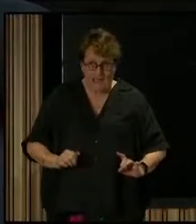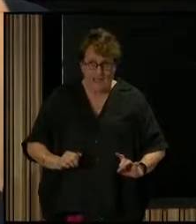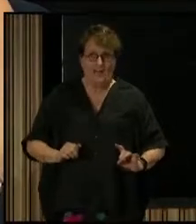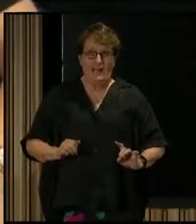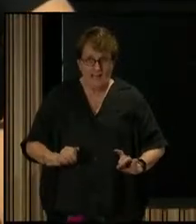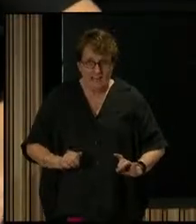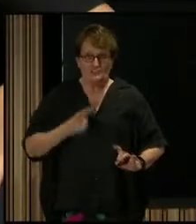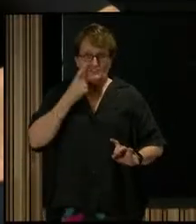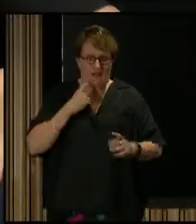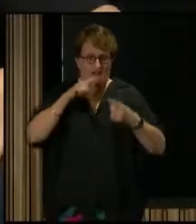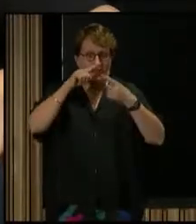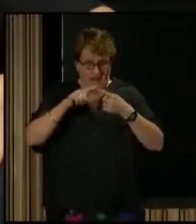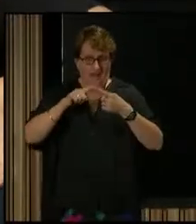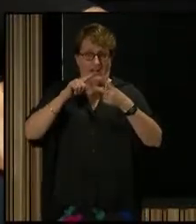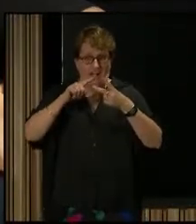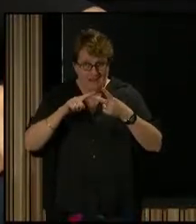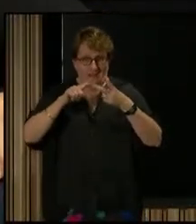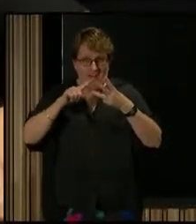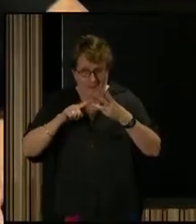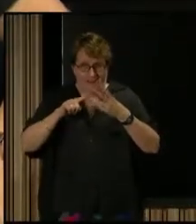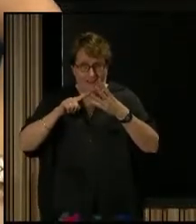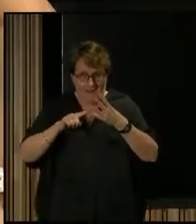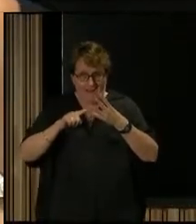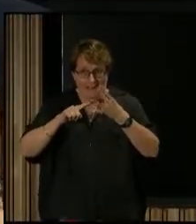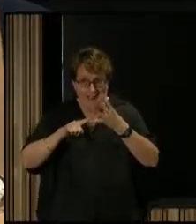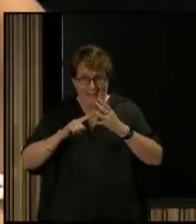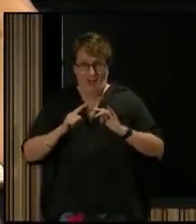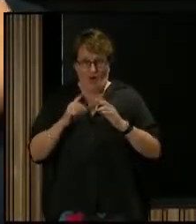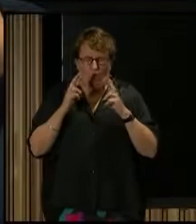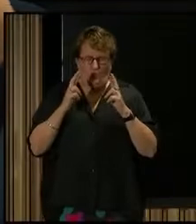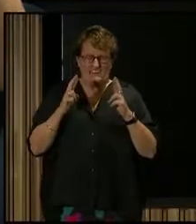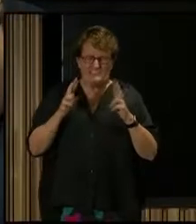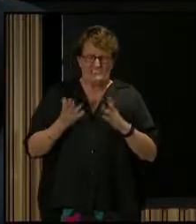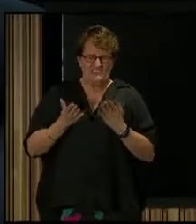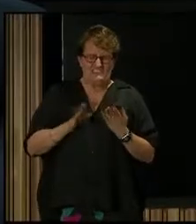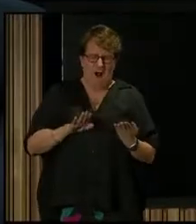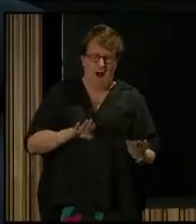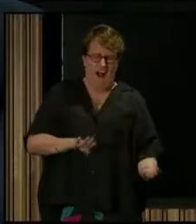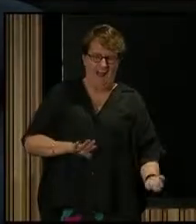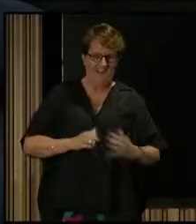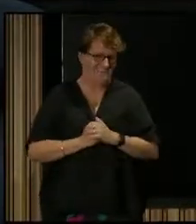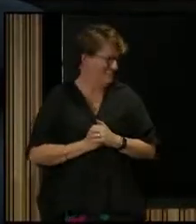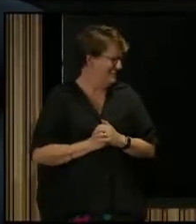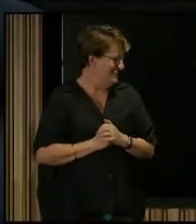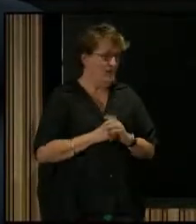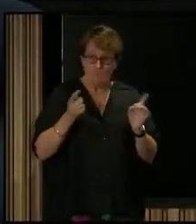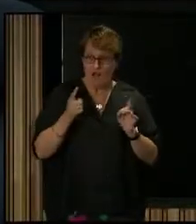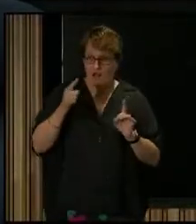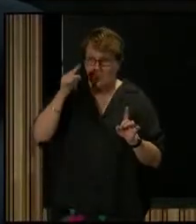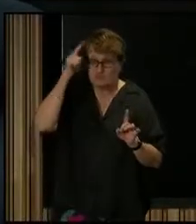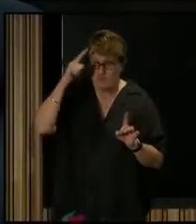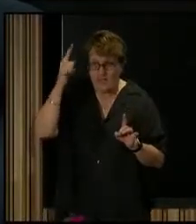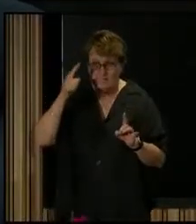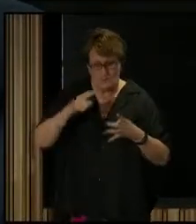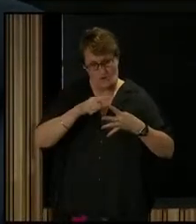out. People are sliding down on their chairs, wishing for death. No, okay, so. Or we just created the